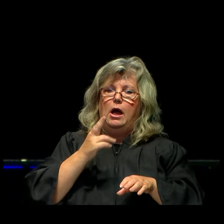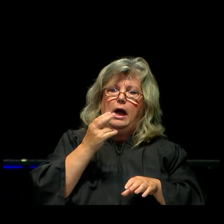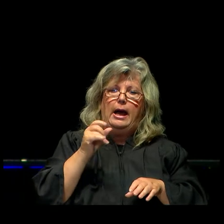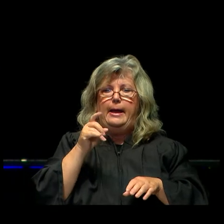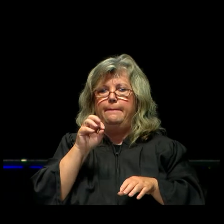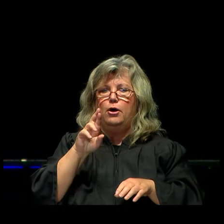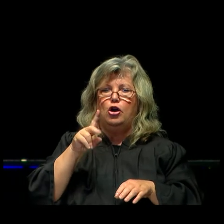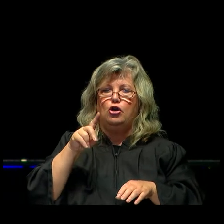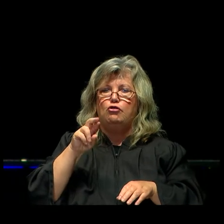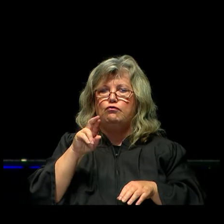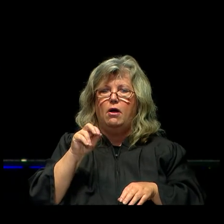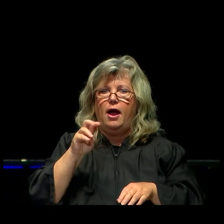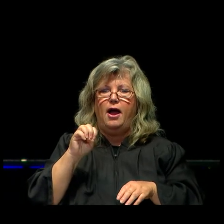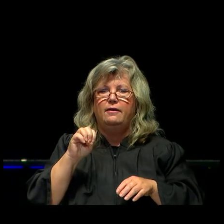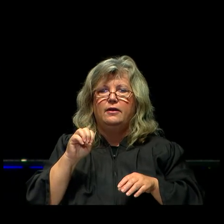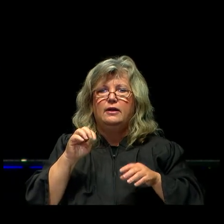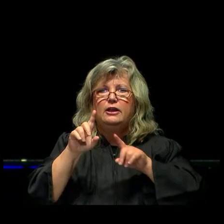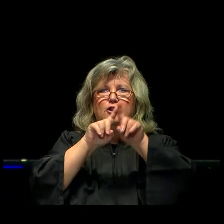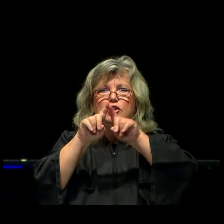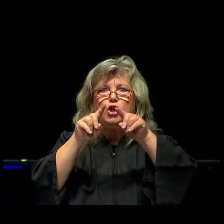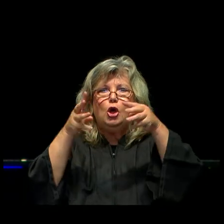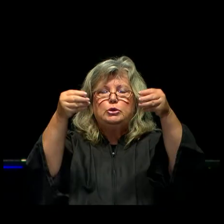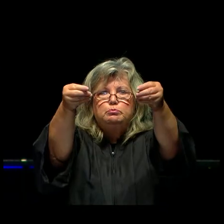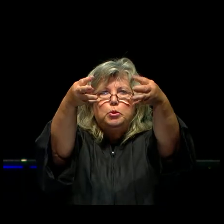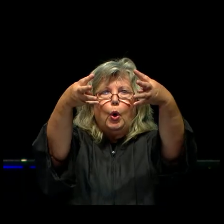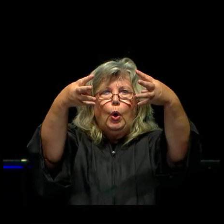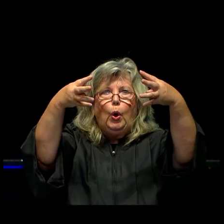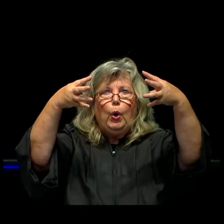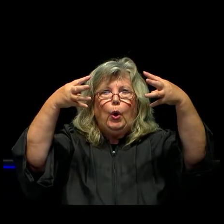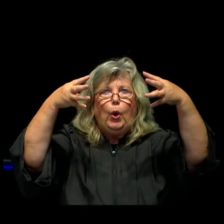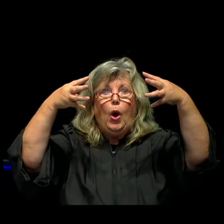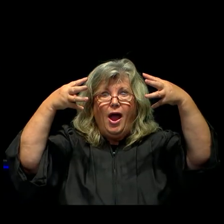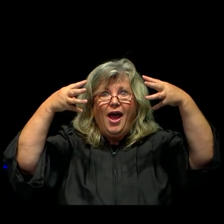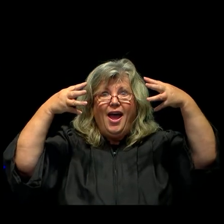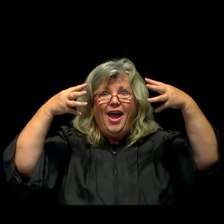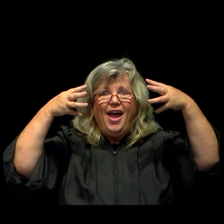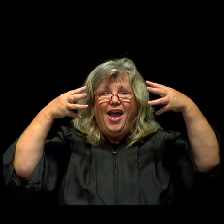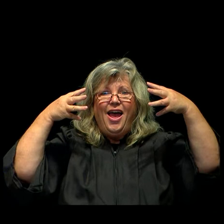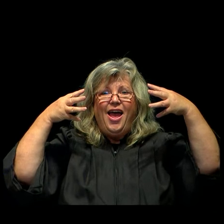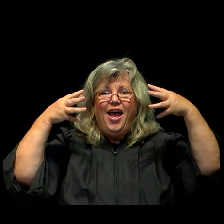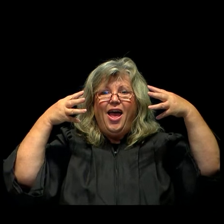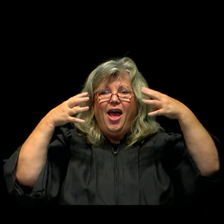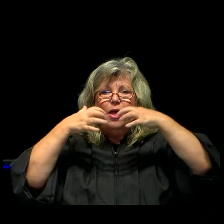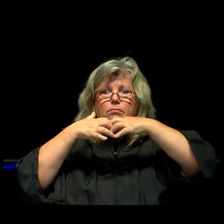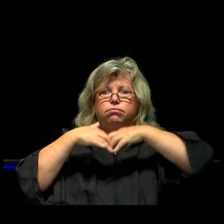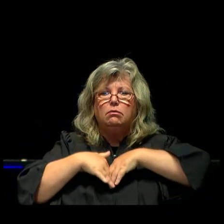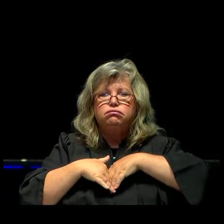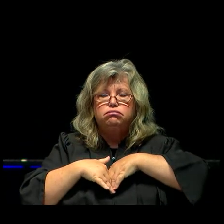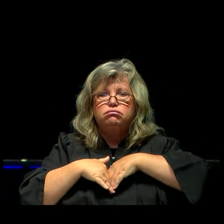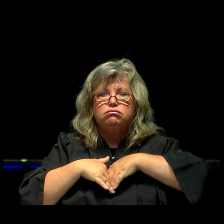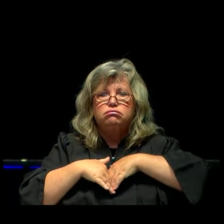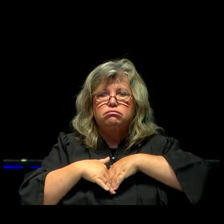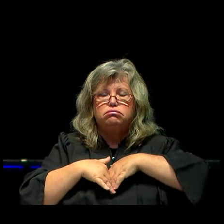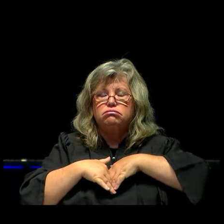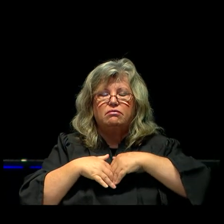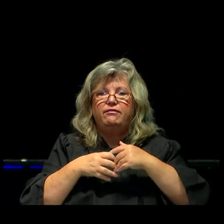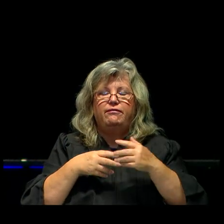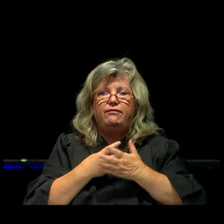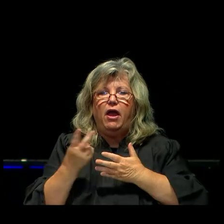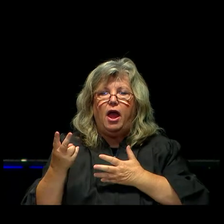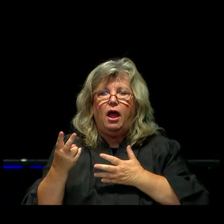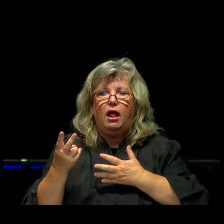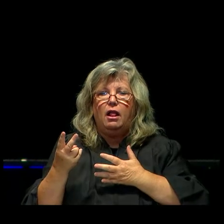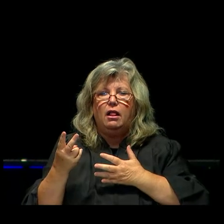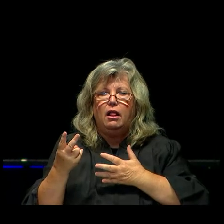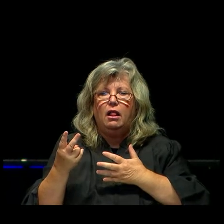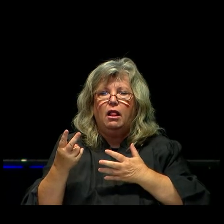hyperdrive, and the stars stretch out, and everything looks good, and then suddenly the hyperdrive fails, and the whole